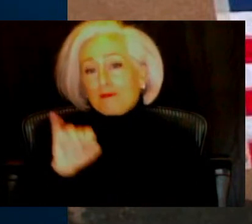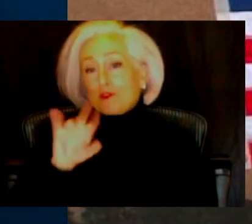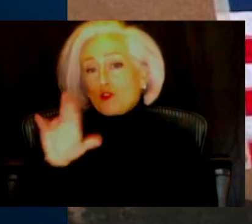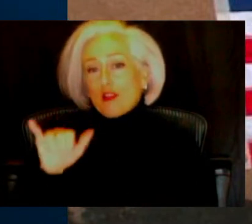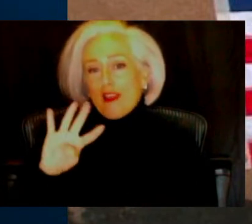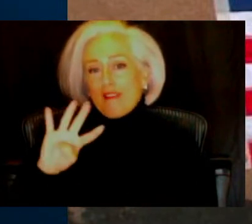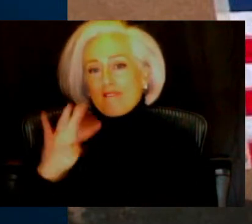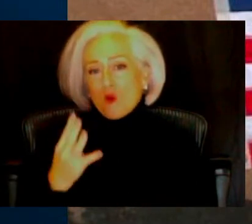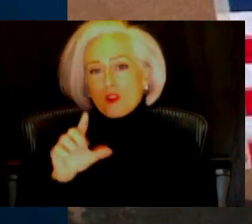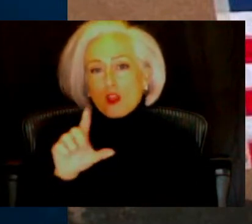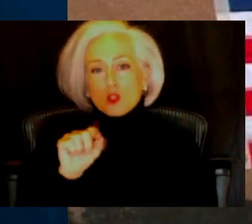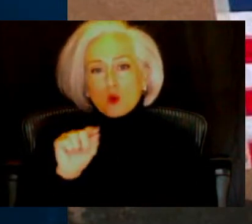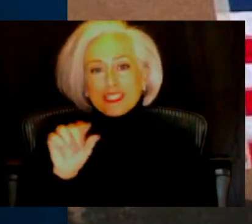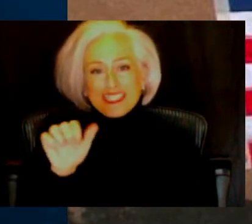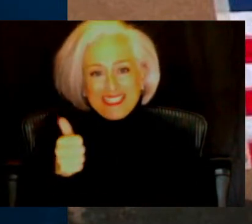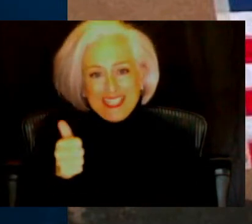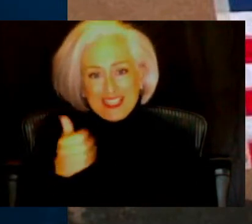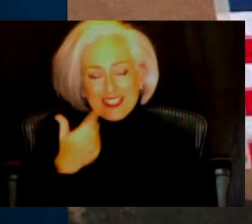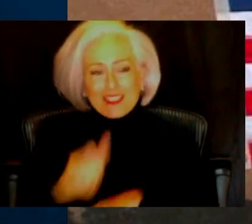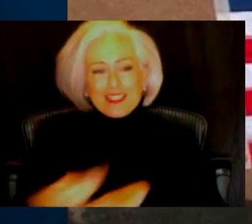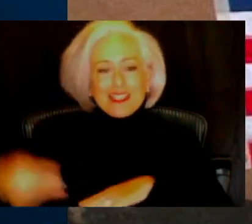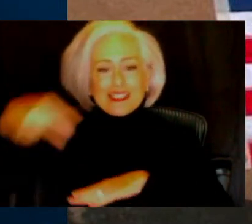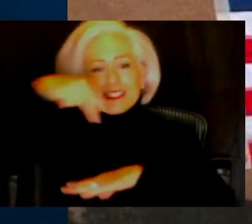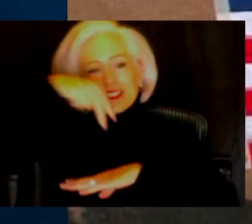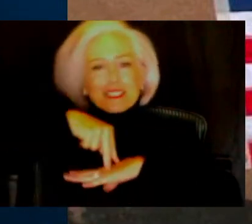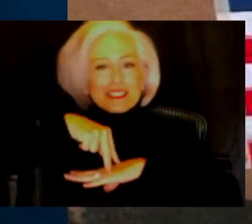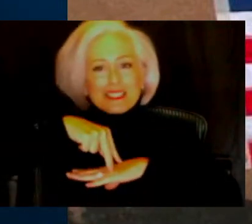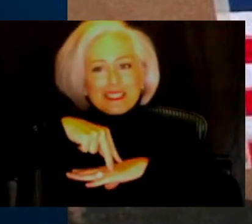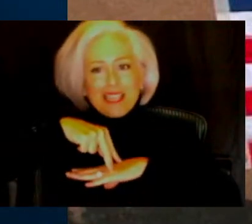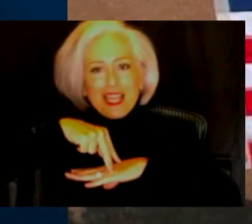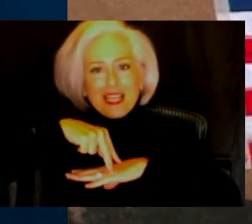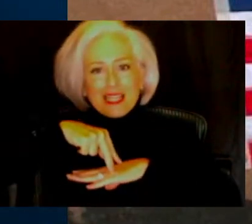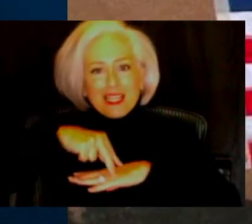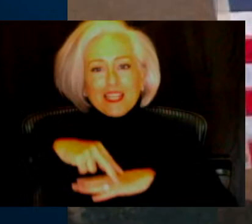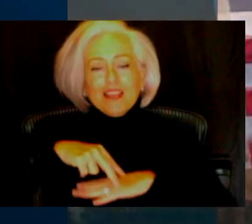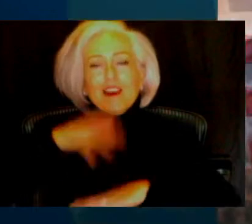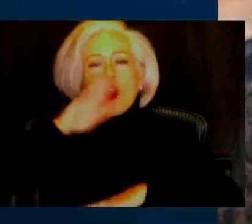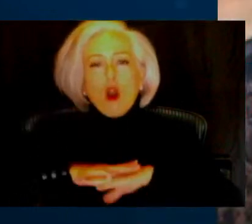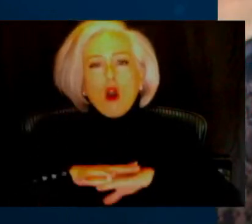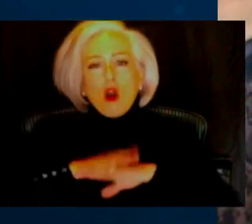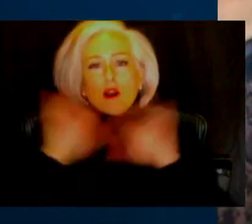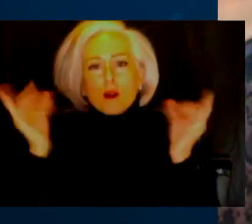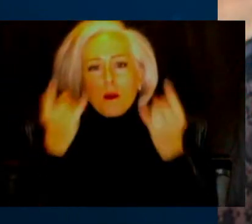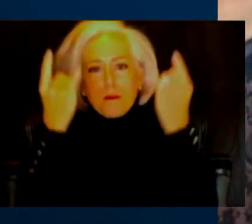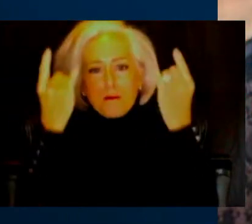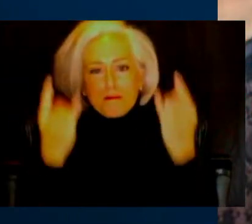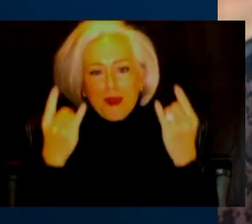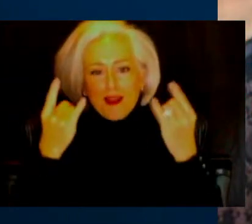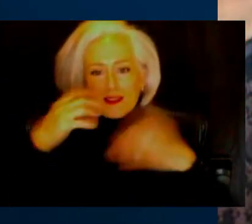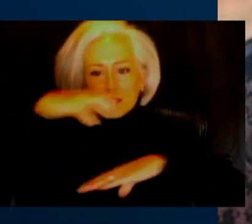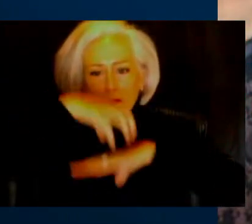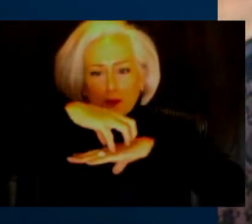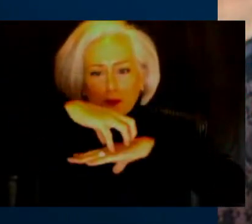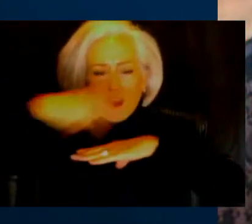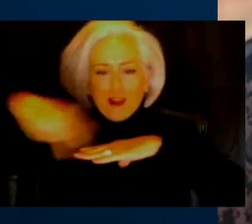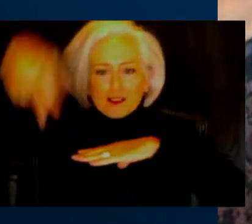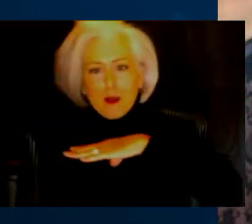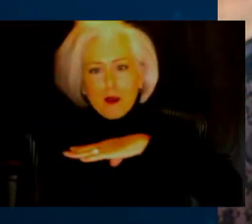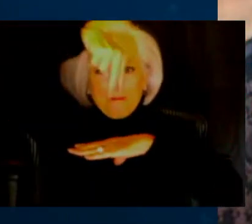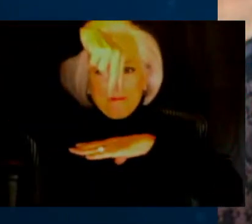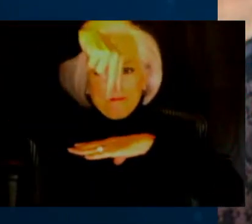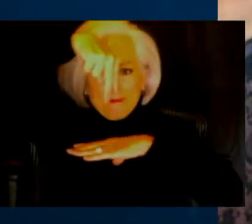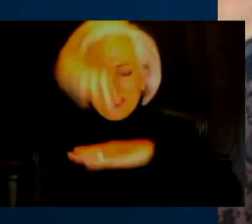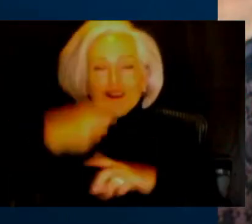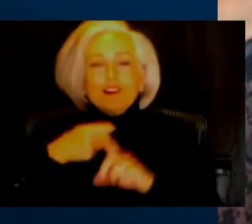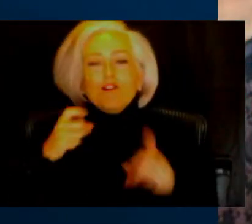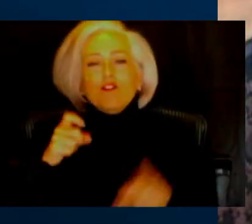2010. That was standing on top of one of the bombed out palaces of Saddam Hussein. Wow. That was a fun day. And then that was